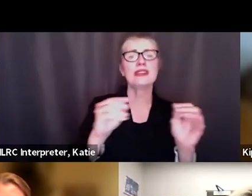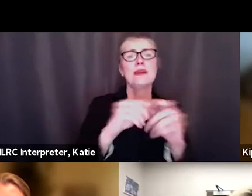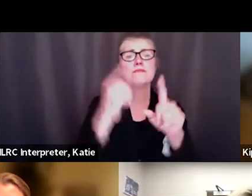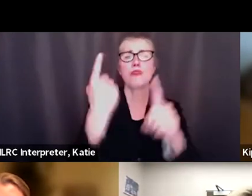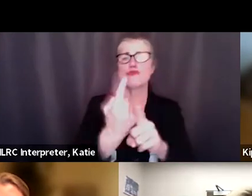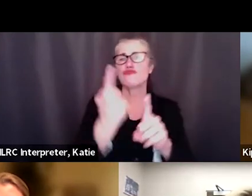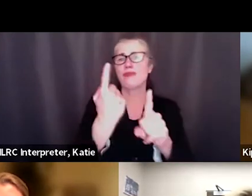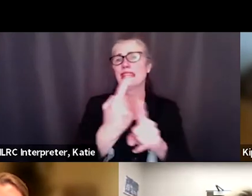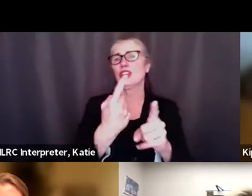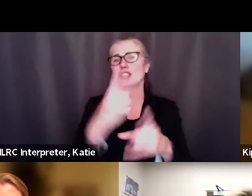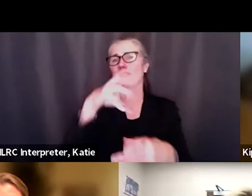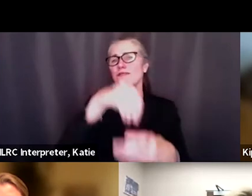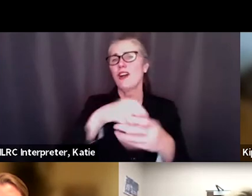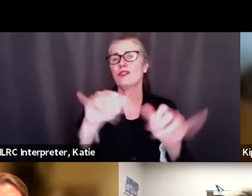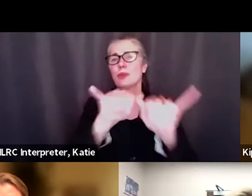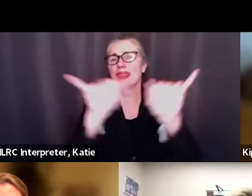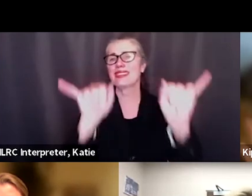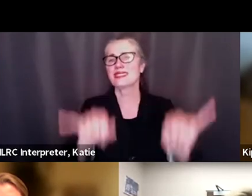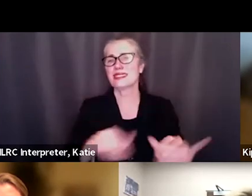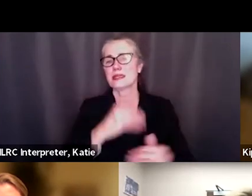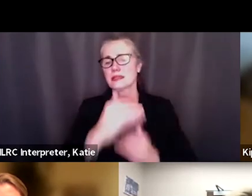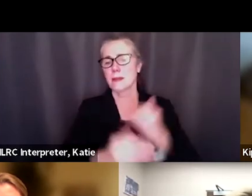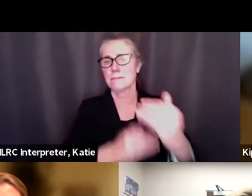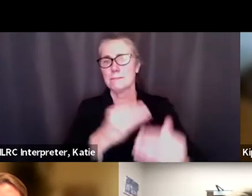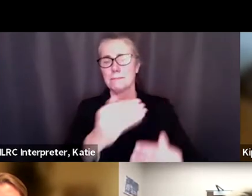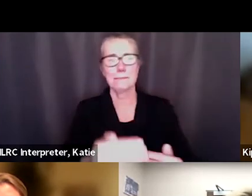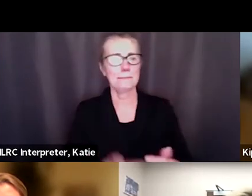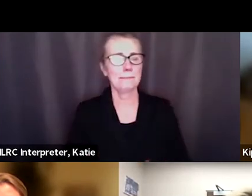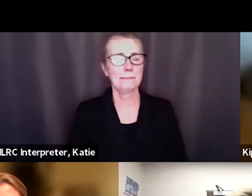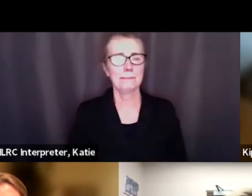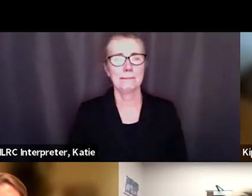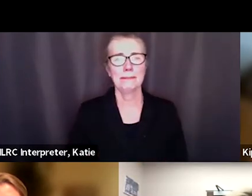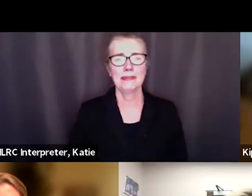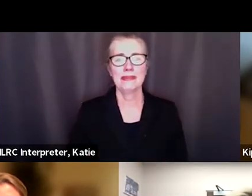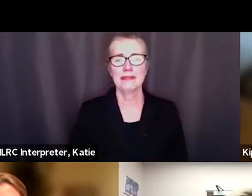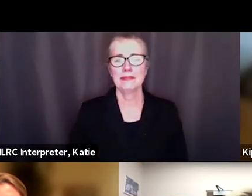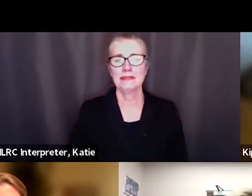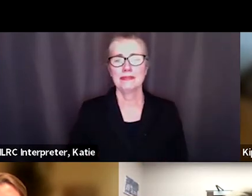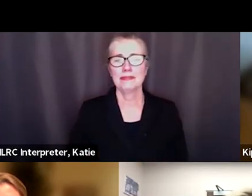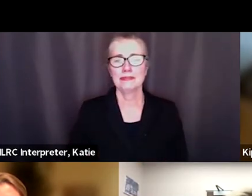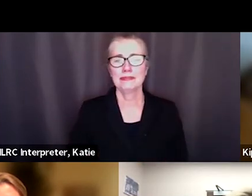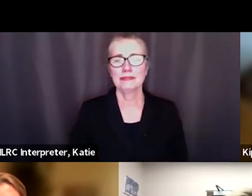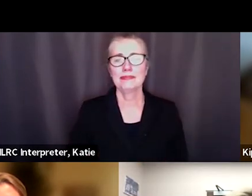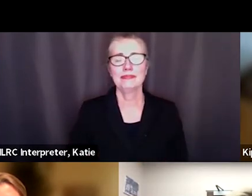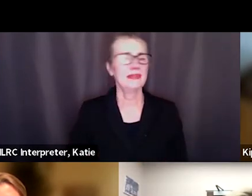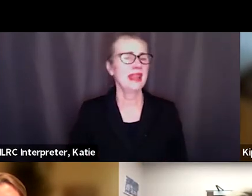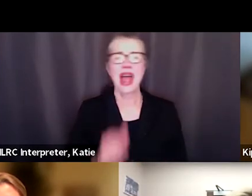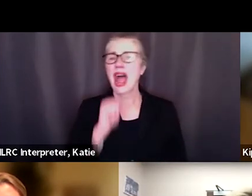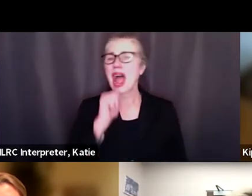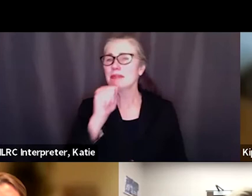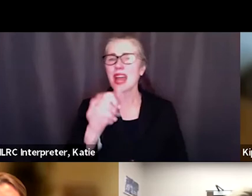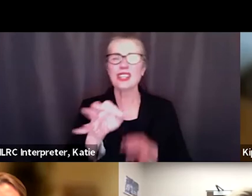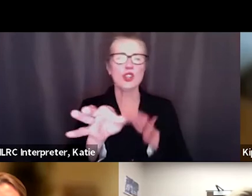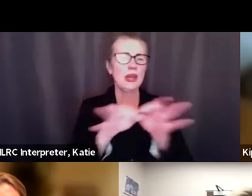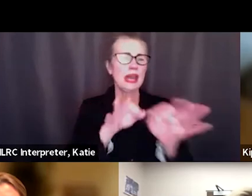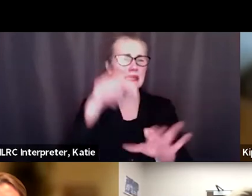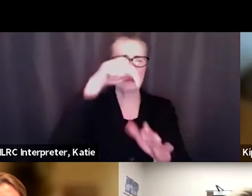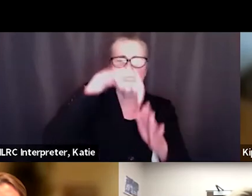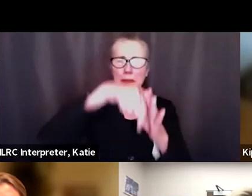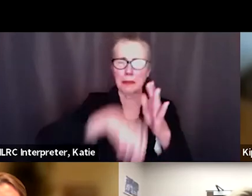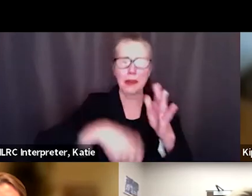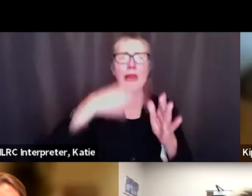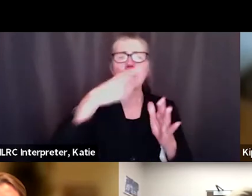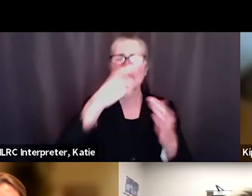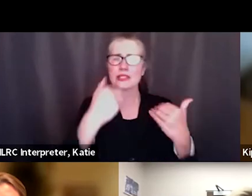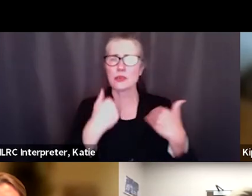please so i'm not going to belabor the point because there isn't actually detailed estimated budget next